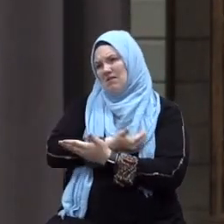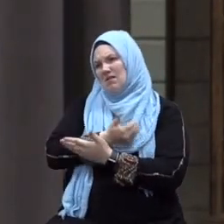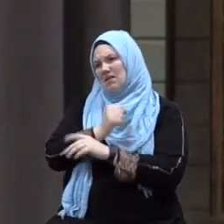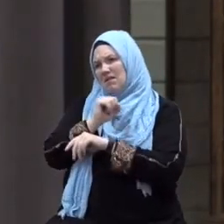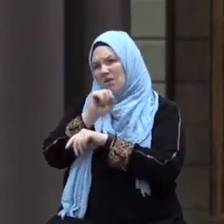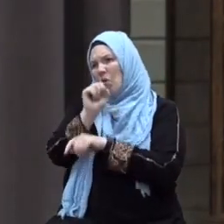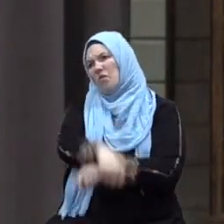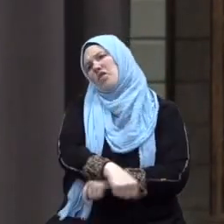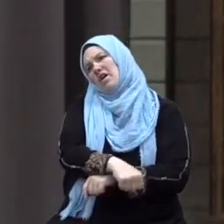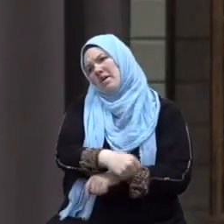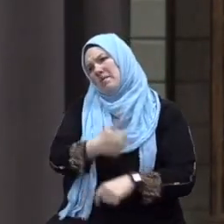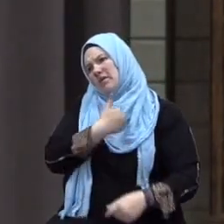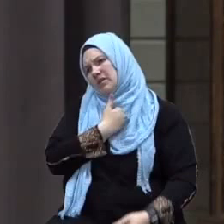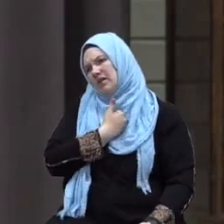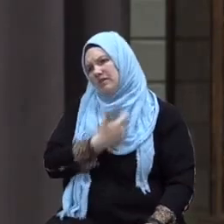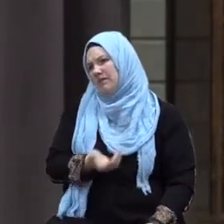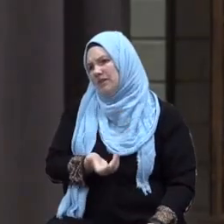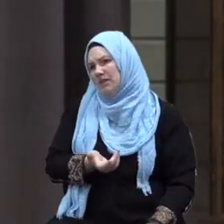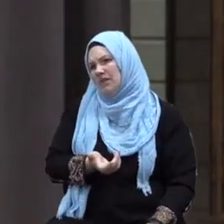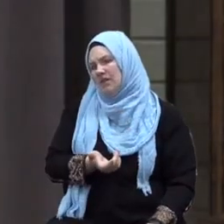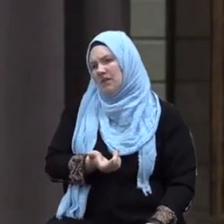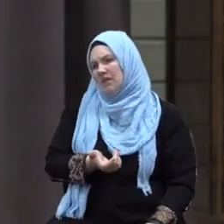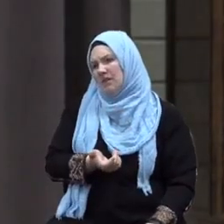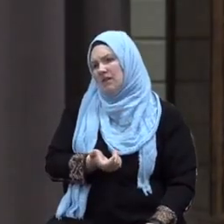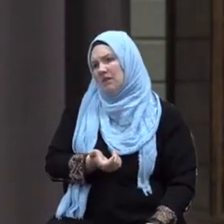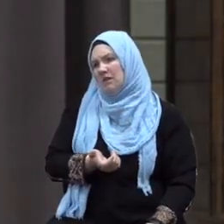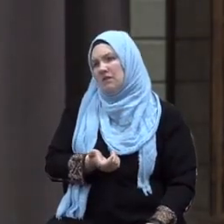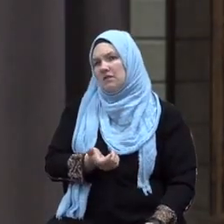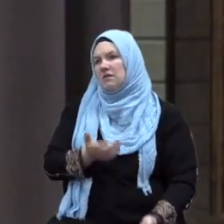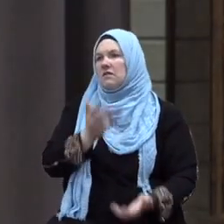own self-imposed weaknesses.